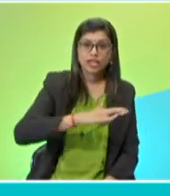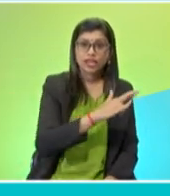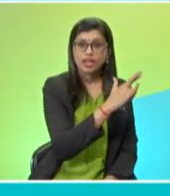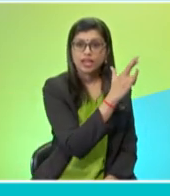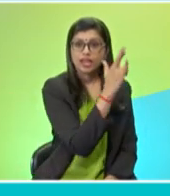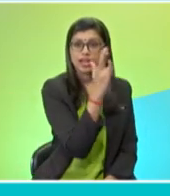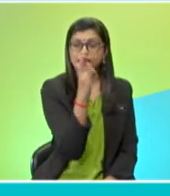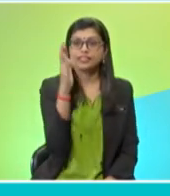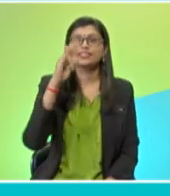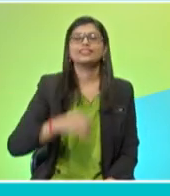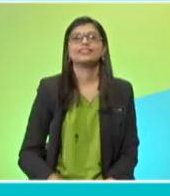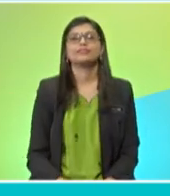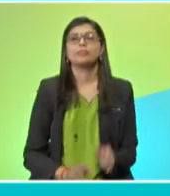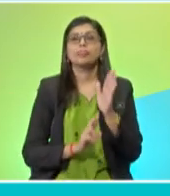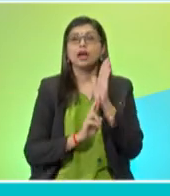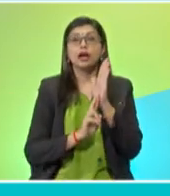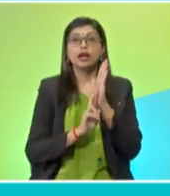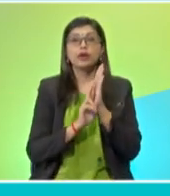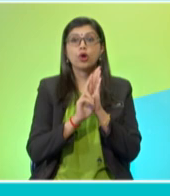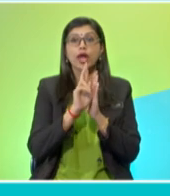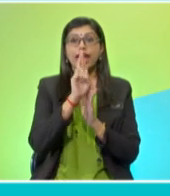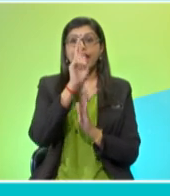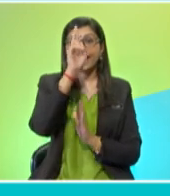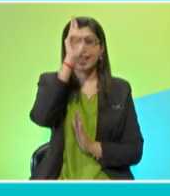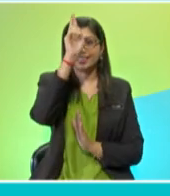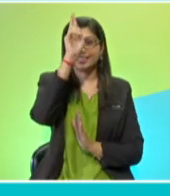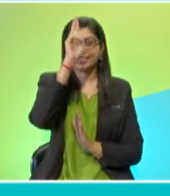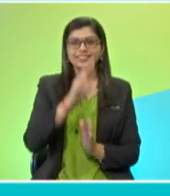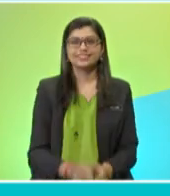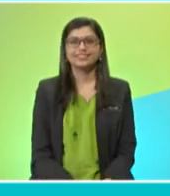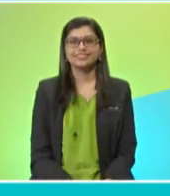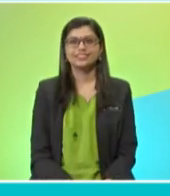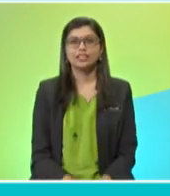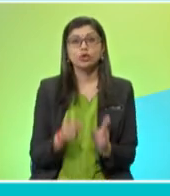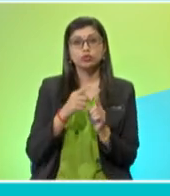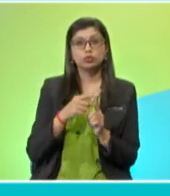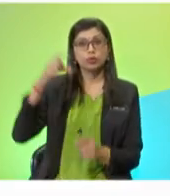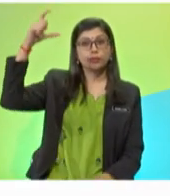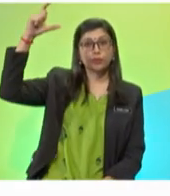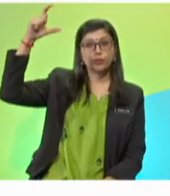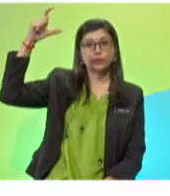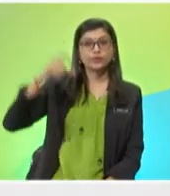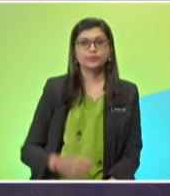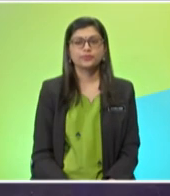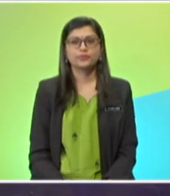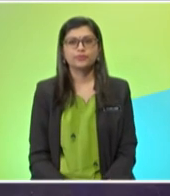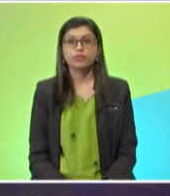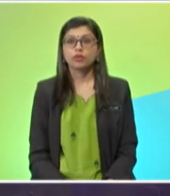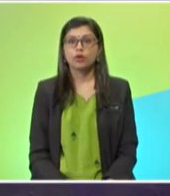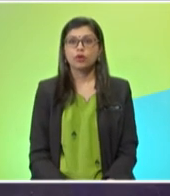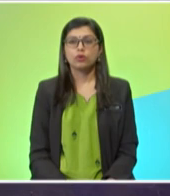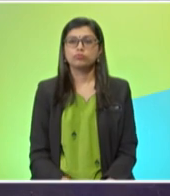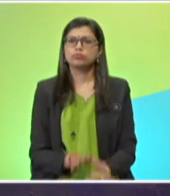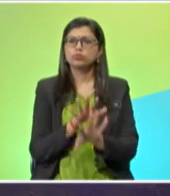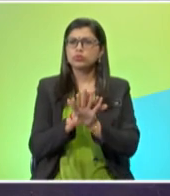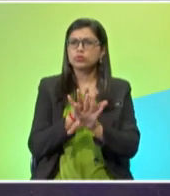fast. A rocket. Okay, a rocket to take us to the moon. Oh, wow. So there are